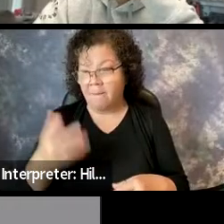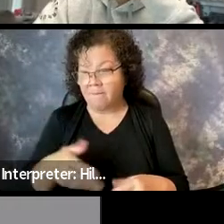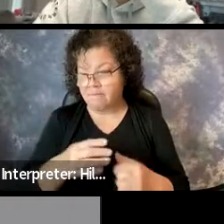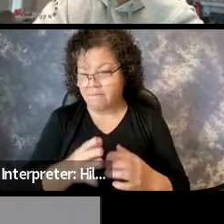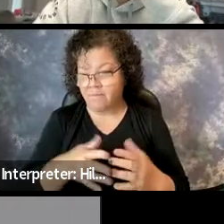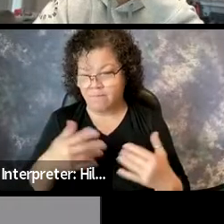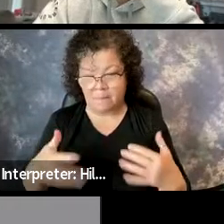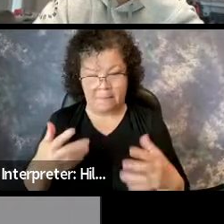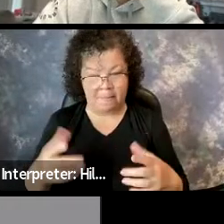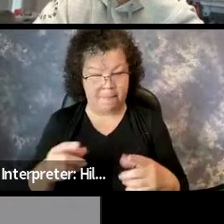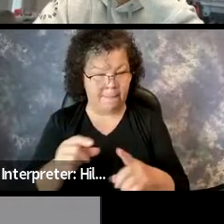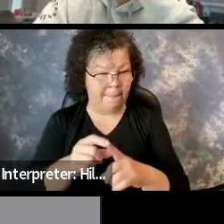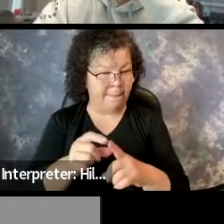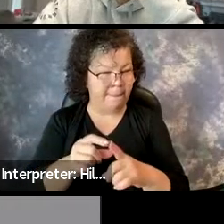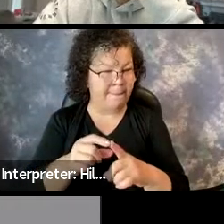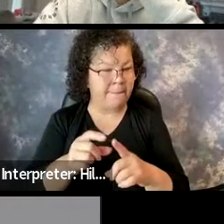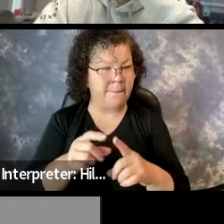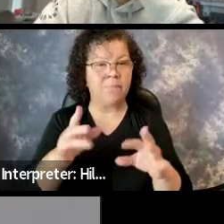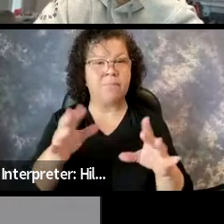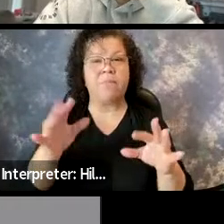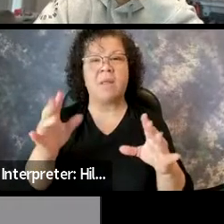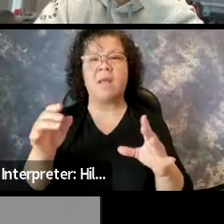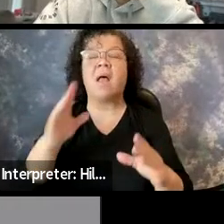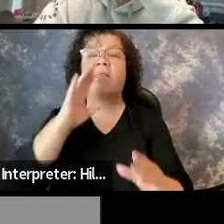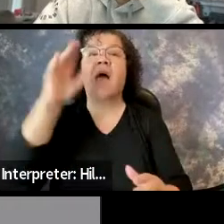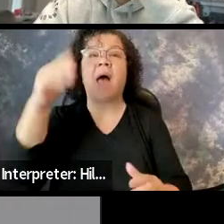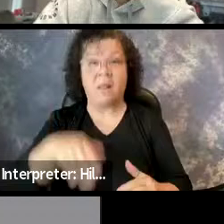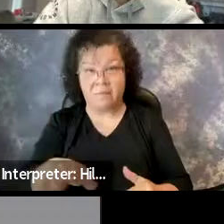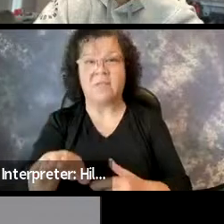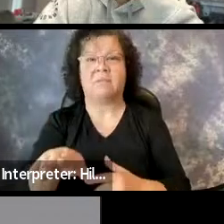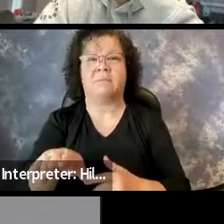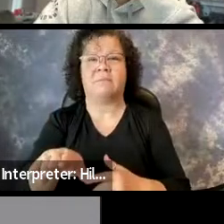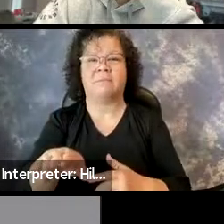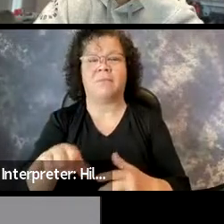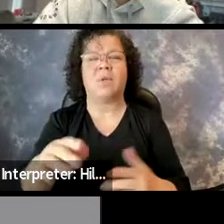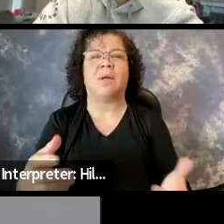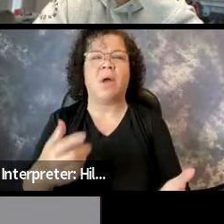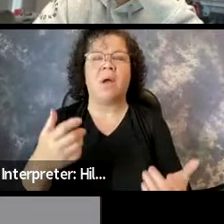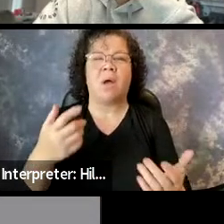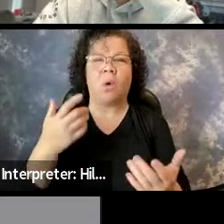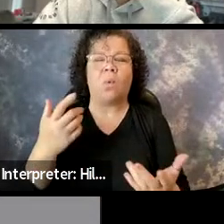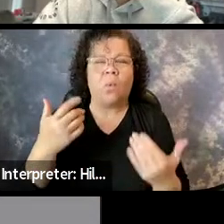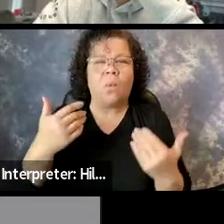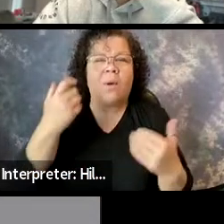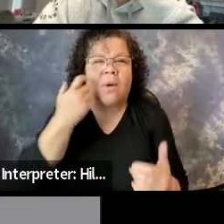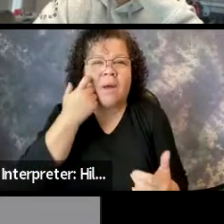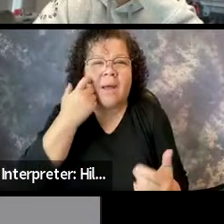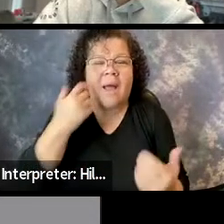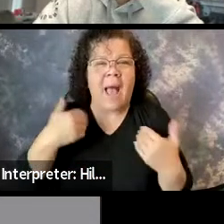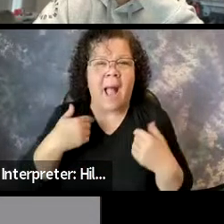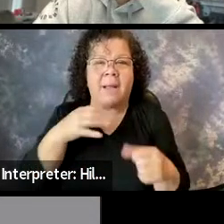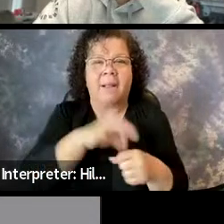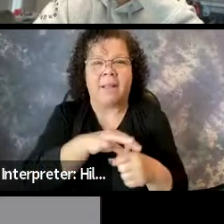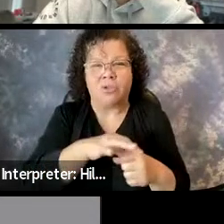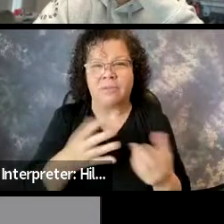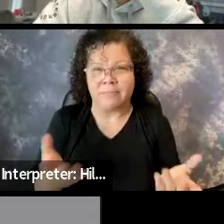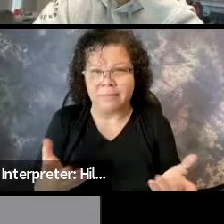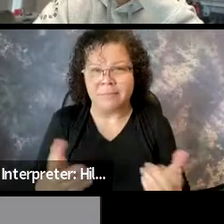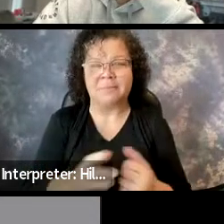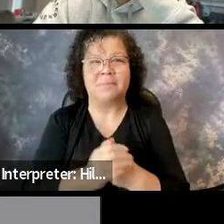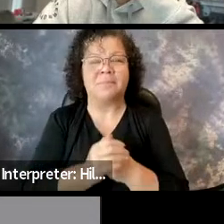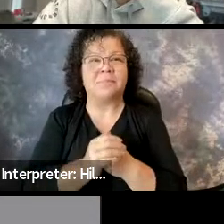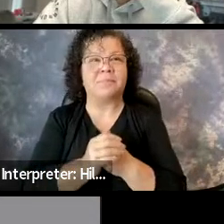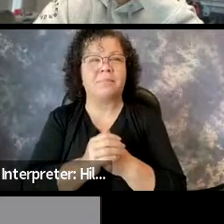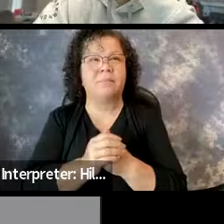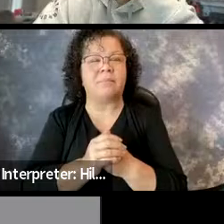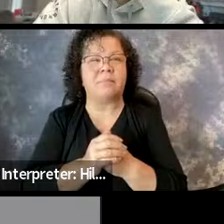what's a good term, the elephant in the room. We had an election just recently, and